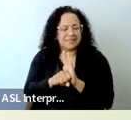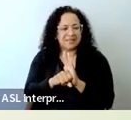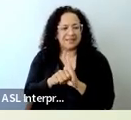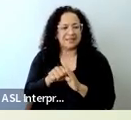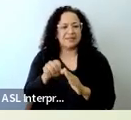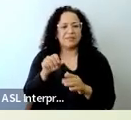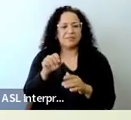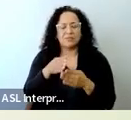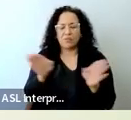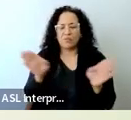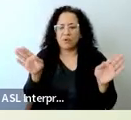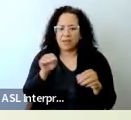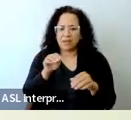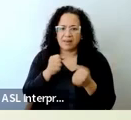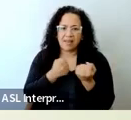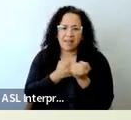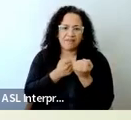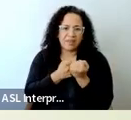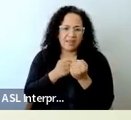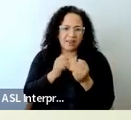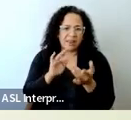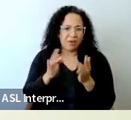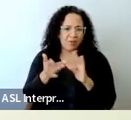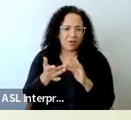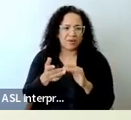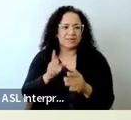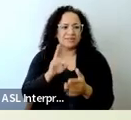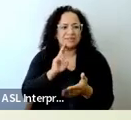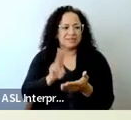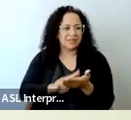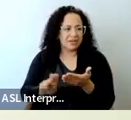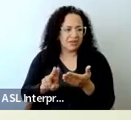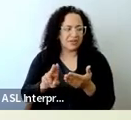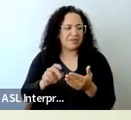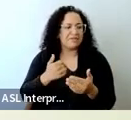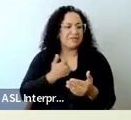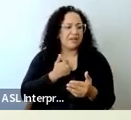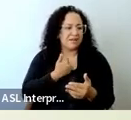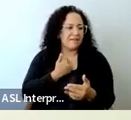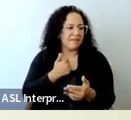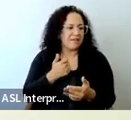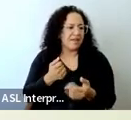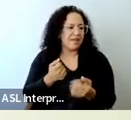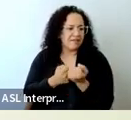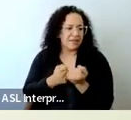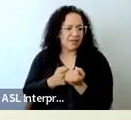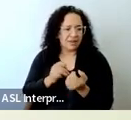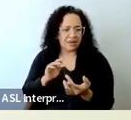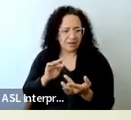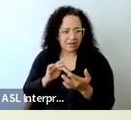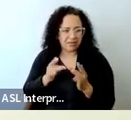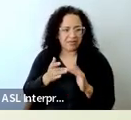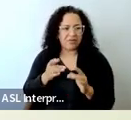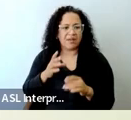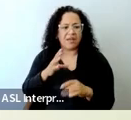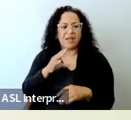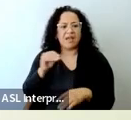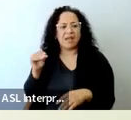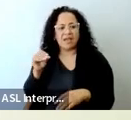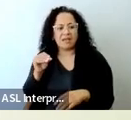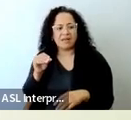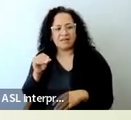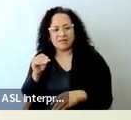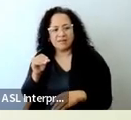Network. I'm the secretary, Department of Developmental Disabilities Consumer Advisory Committee. I also belong to Self-Advocates